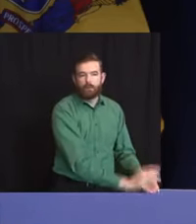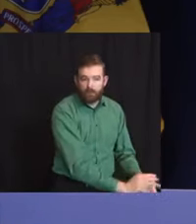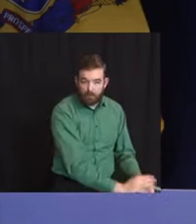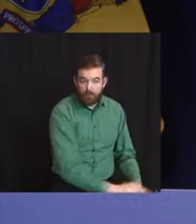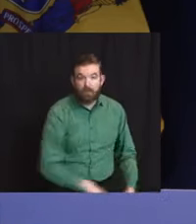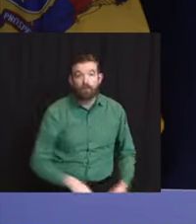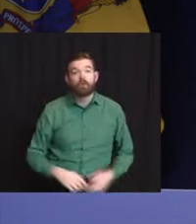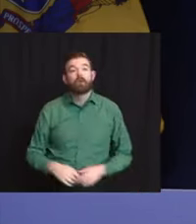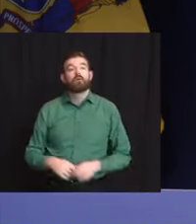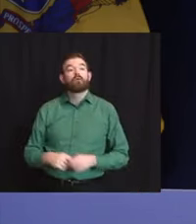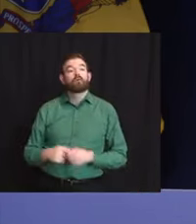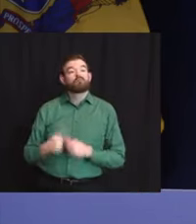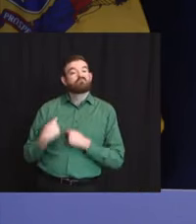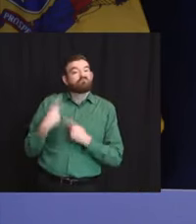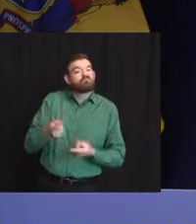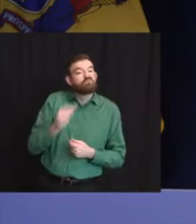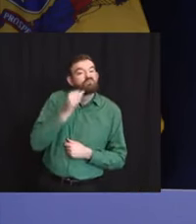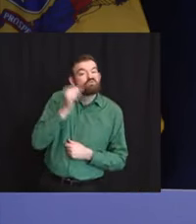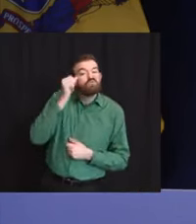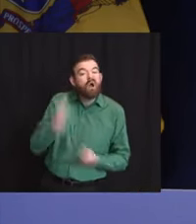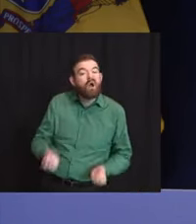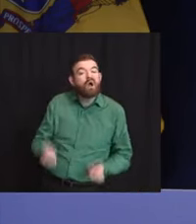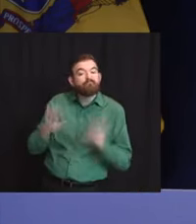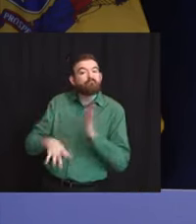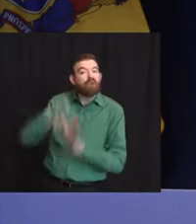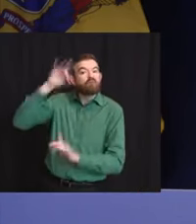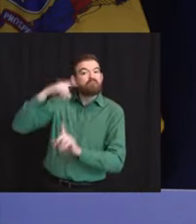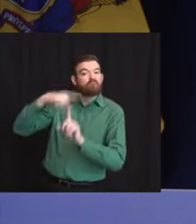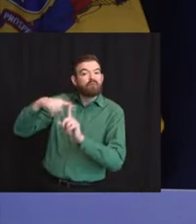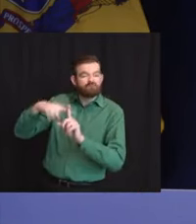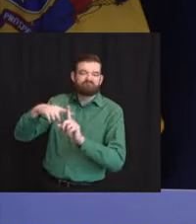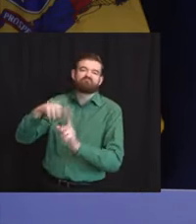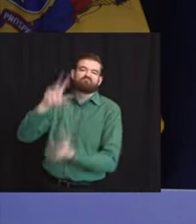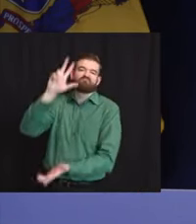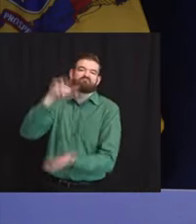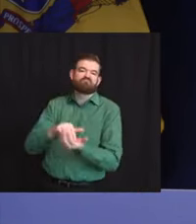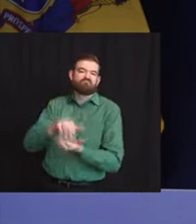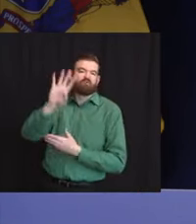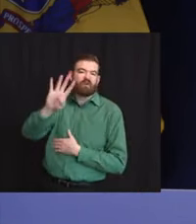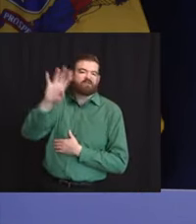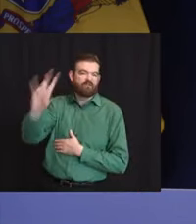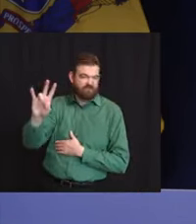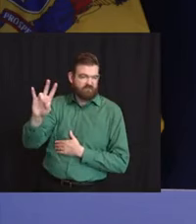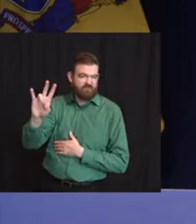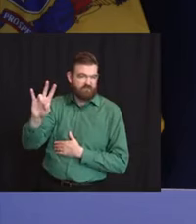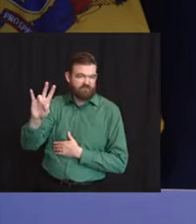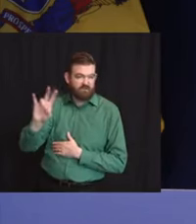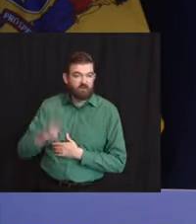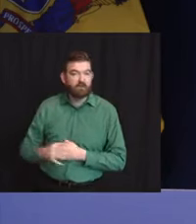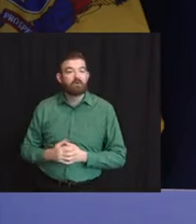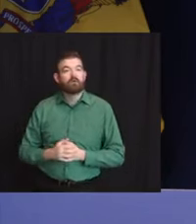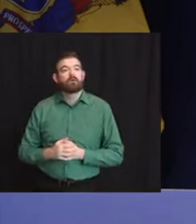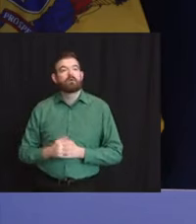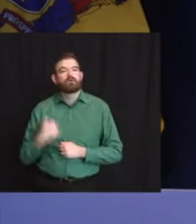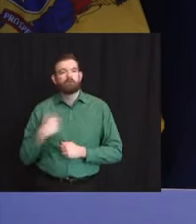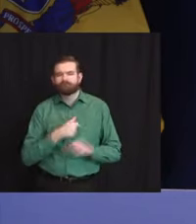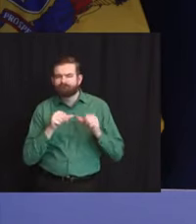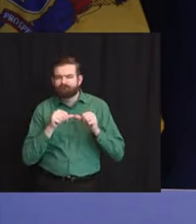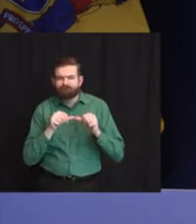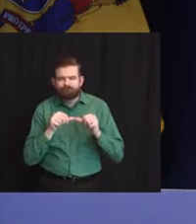in the state. And we continue to remove duplicate reports in the system. We continue to scrub the numbers